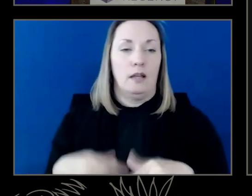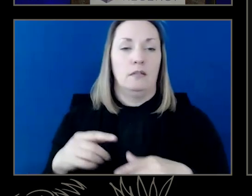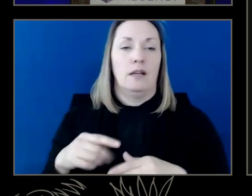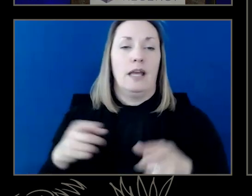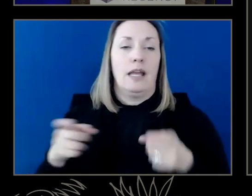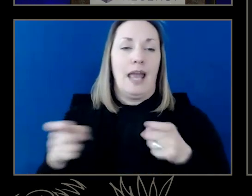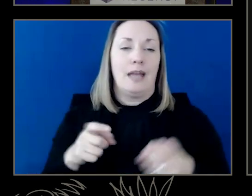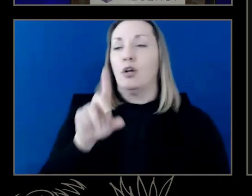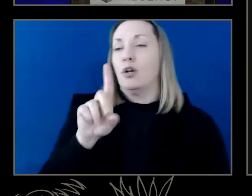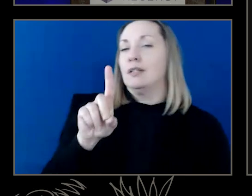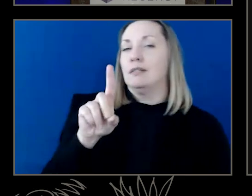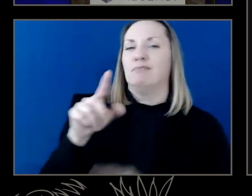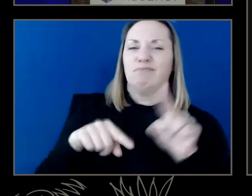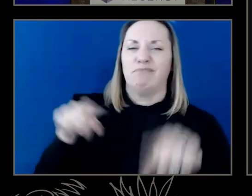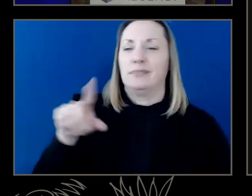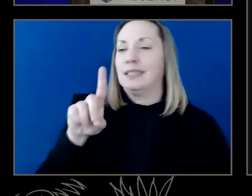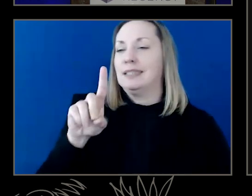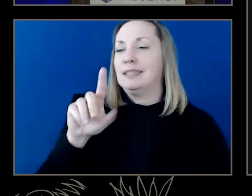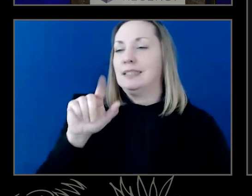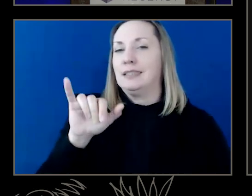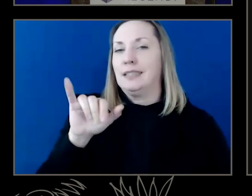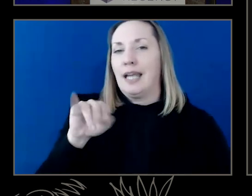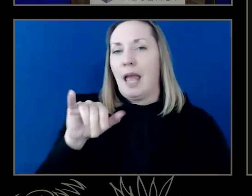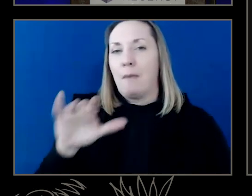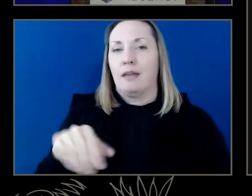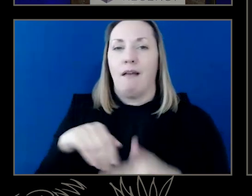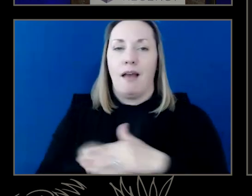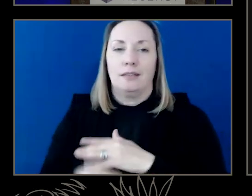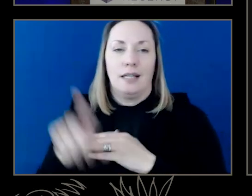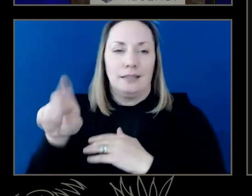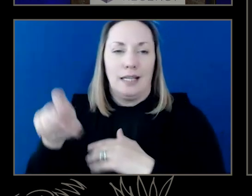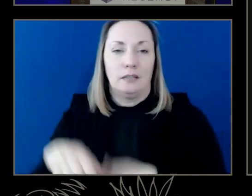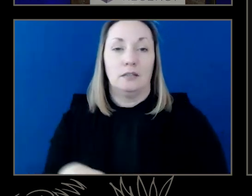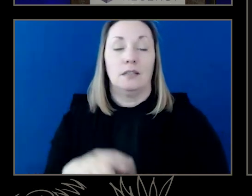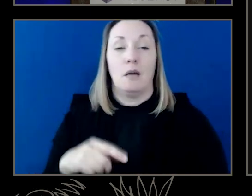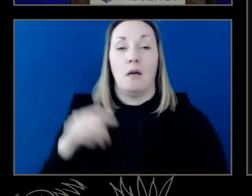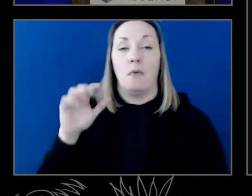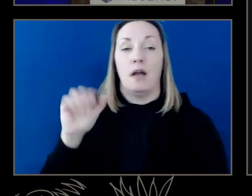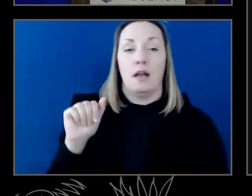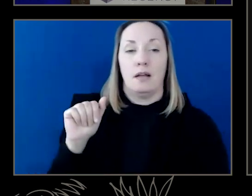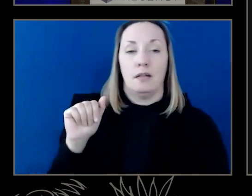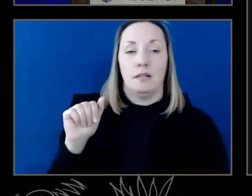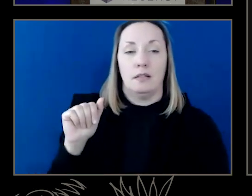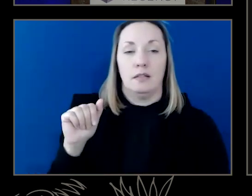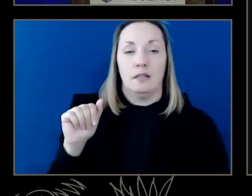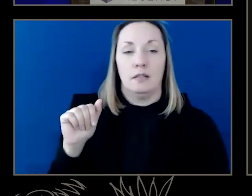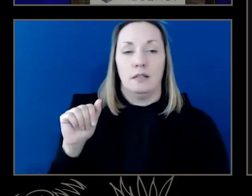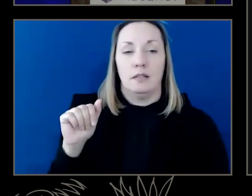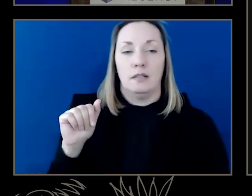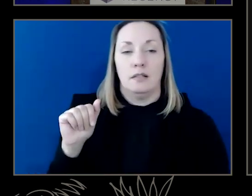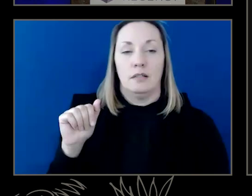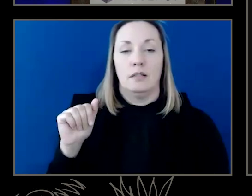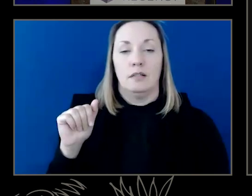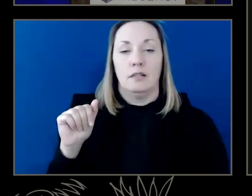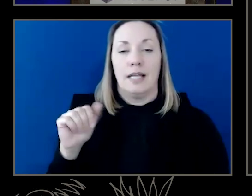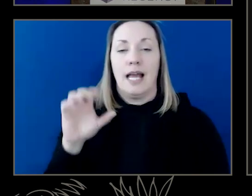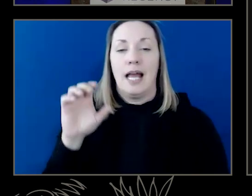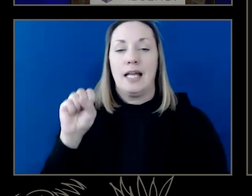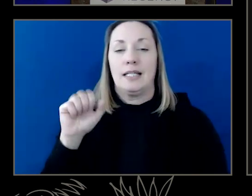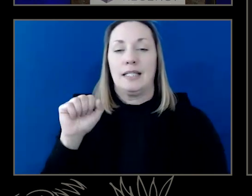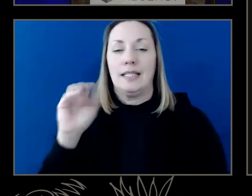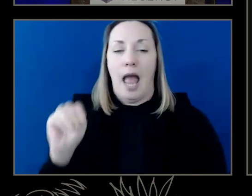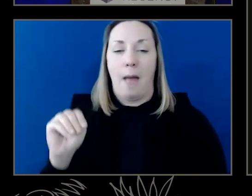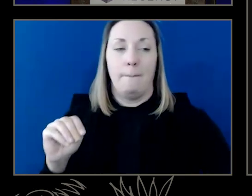see how. Consider Sam, who is a publisher for a blogging application. When she joined, she was